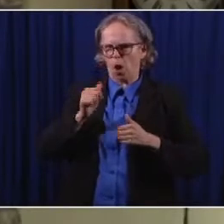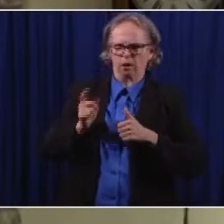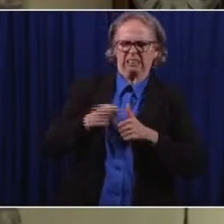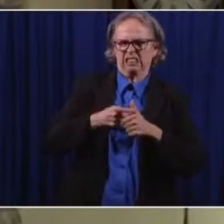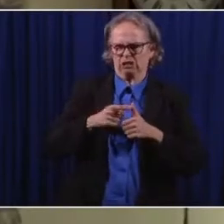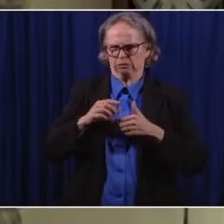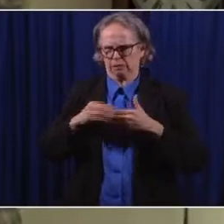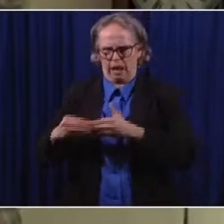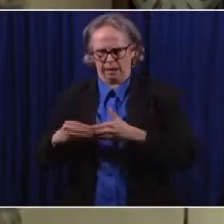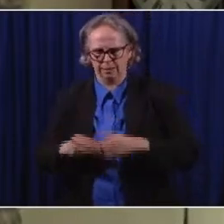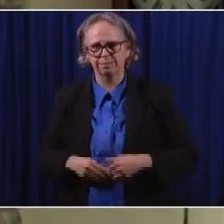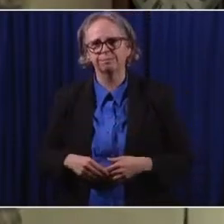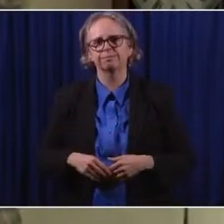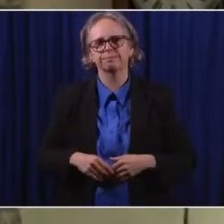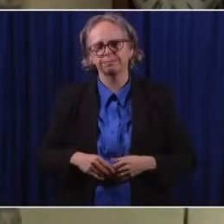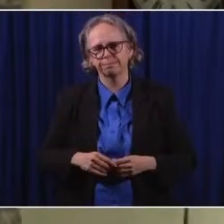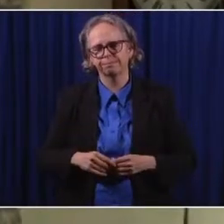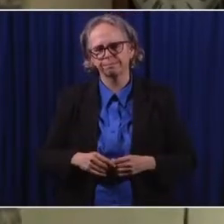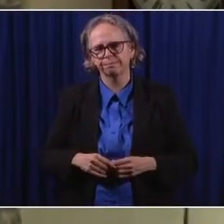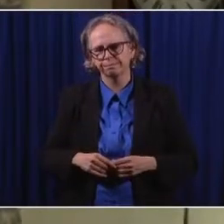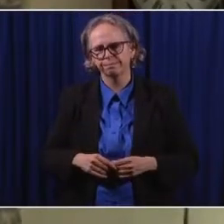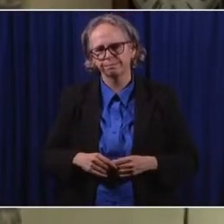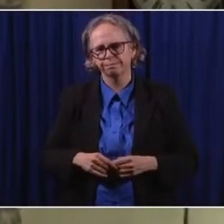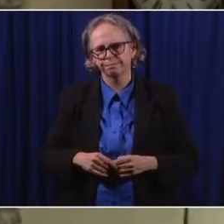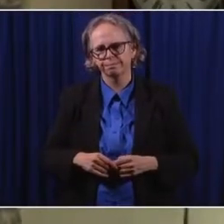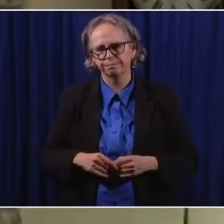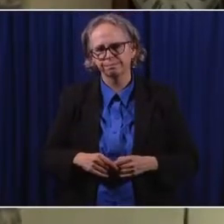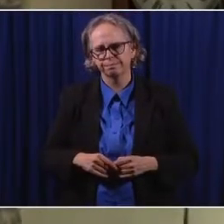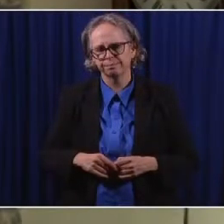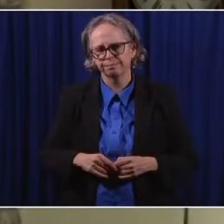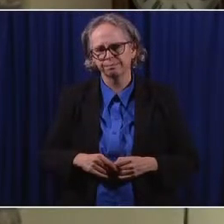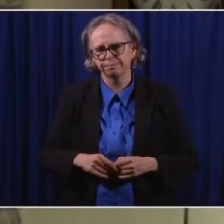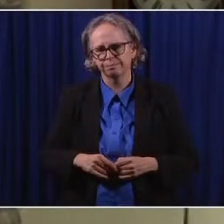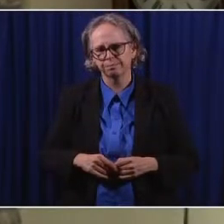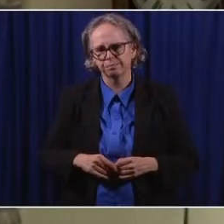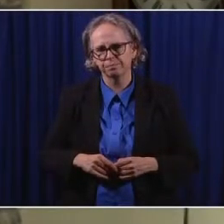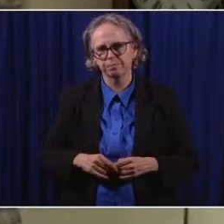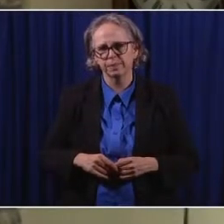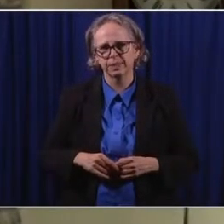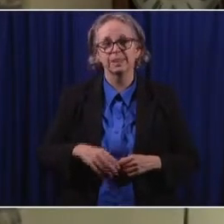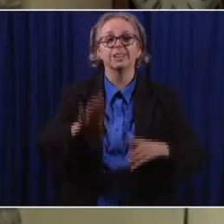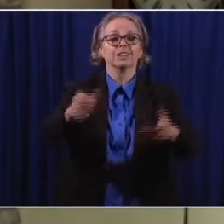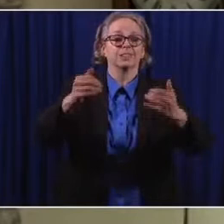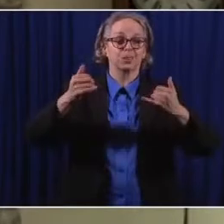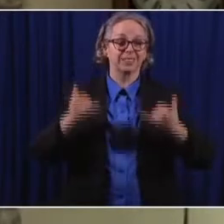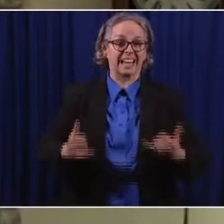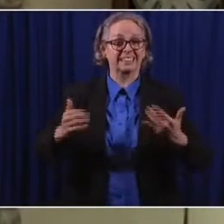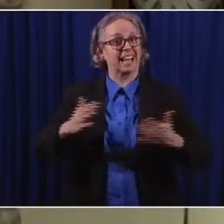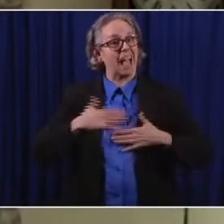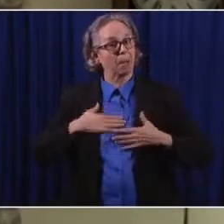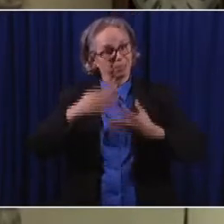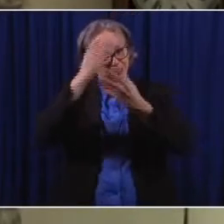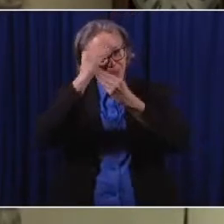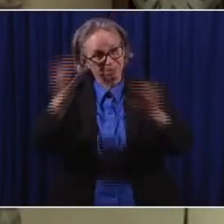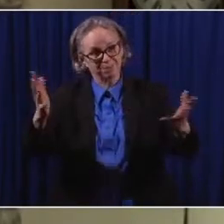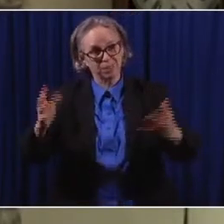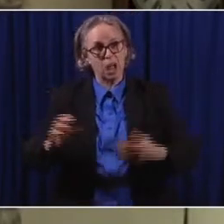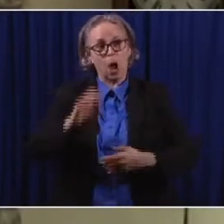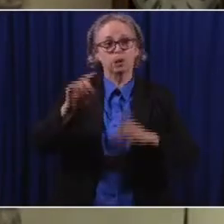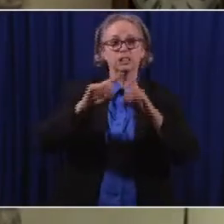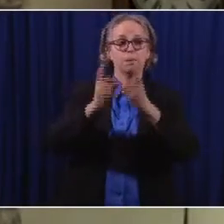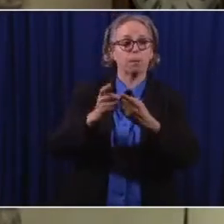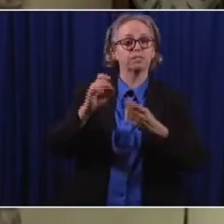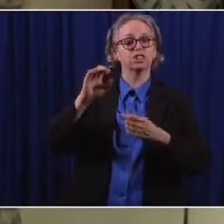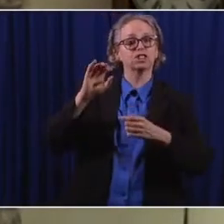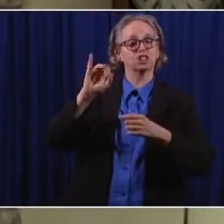State Health Department. Today, I'm pleased to announce that the Ohio Department of Jobs and Family Services has now